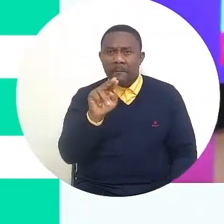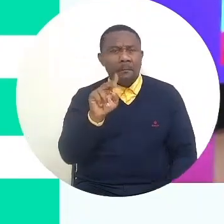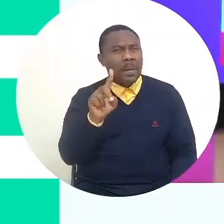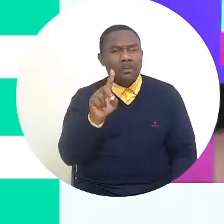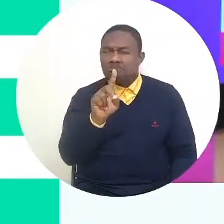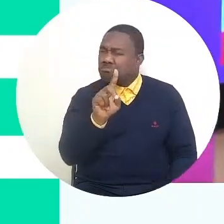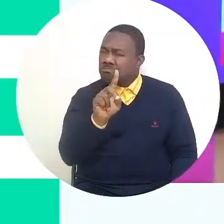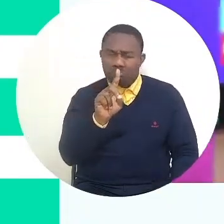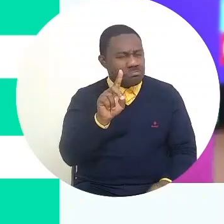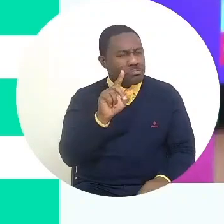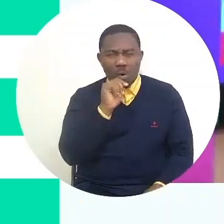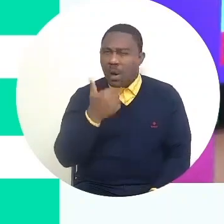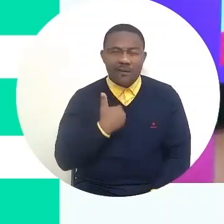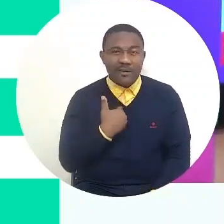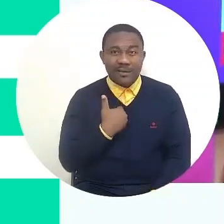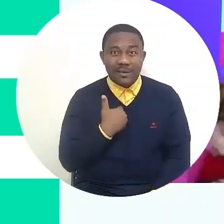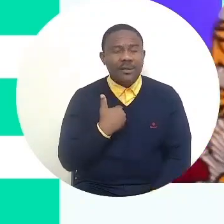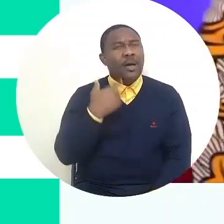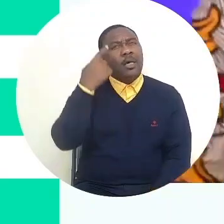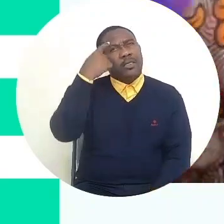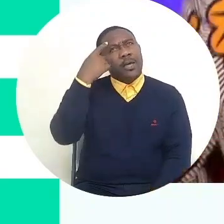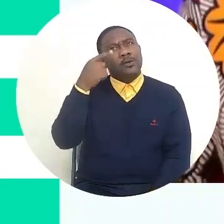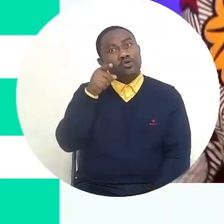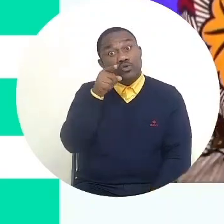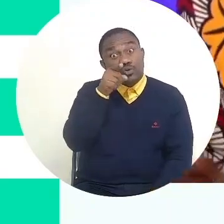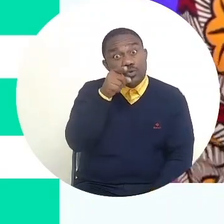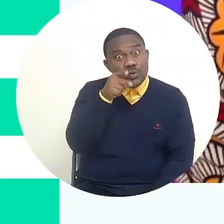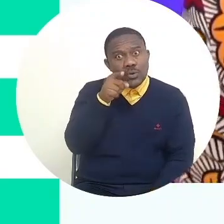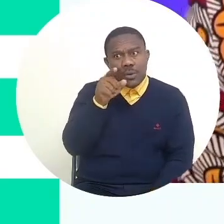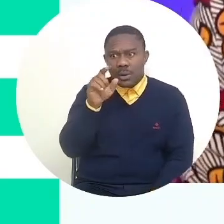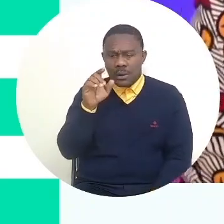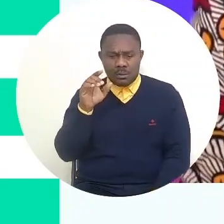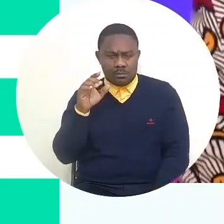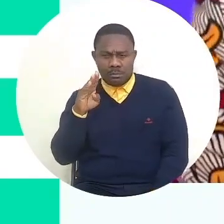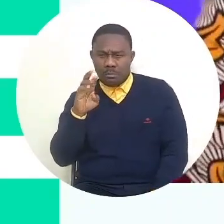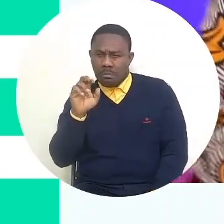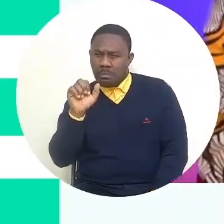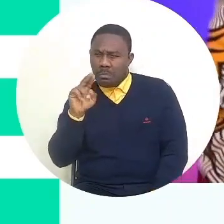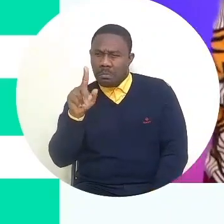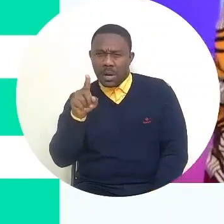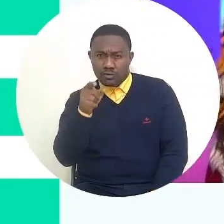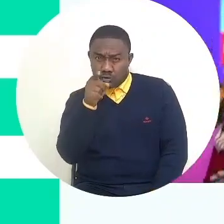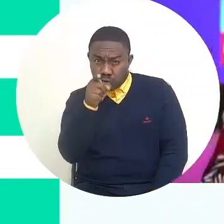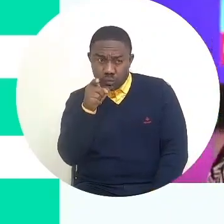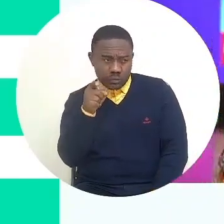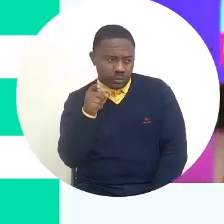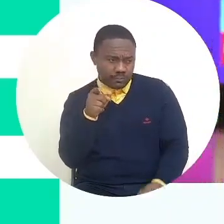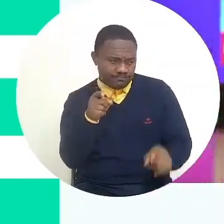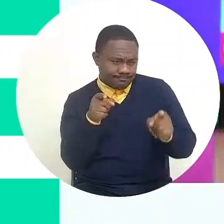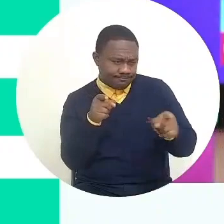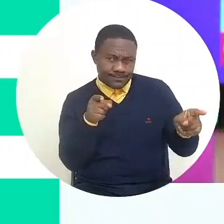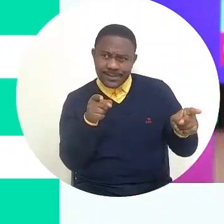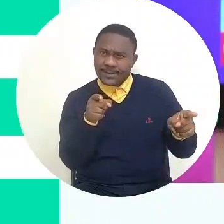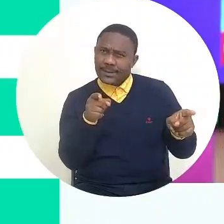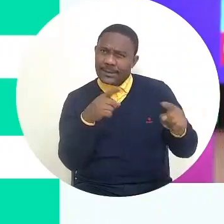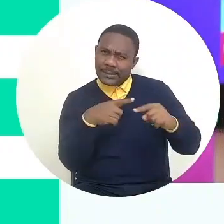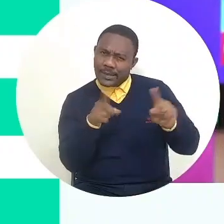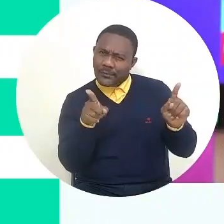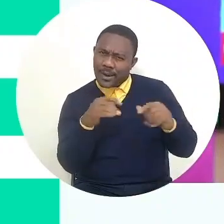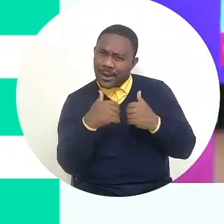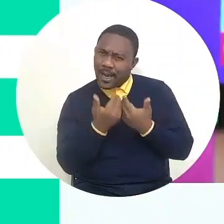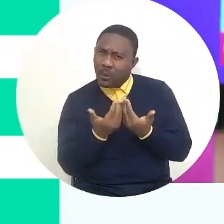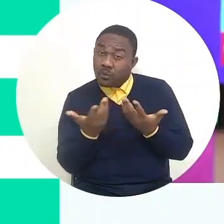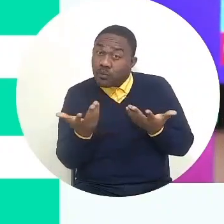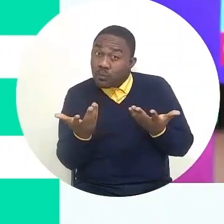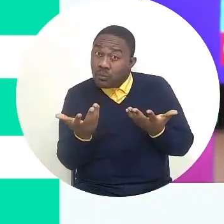focus on how different will I be? How different will you be from others? How different? If you have no point of difference, whether